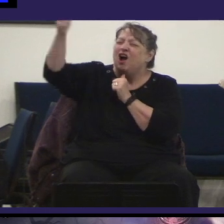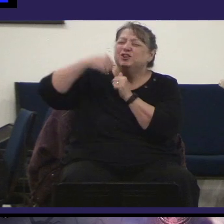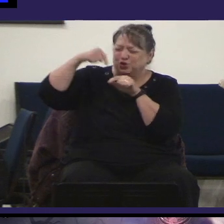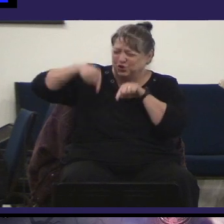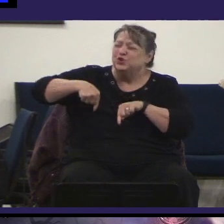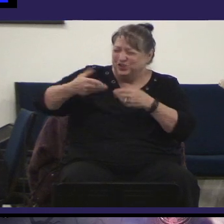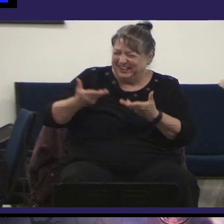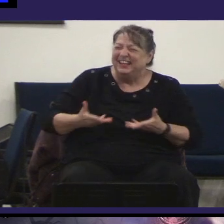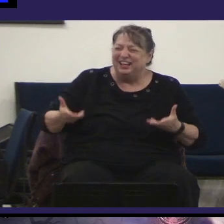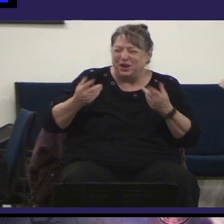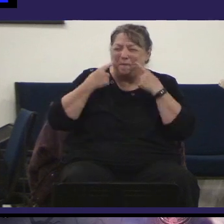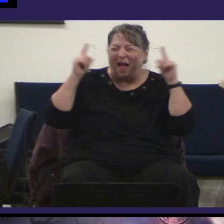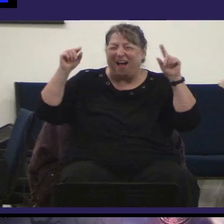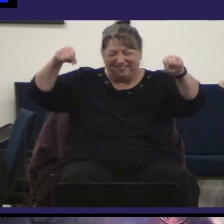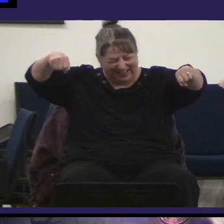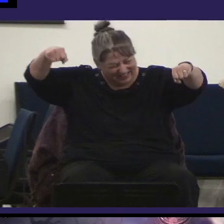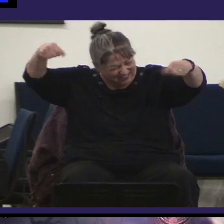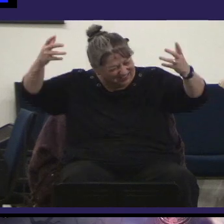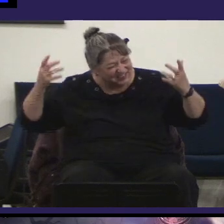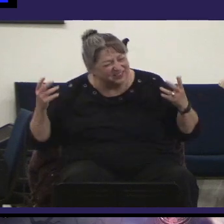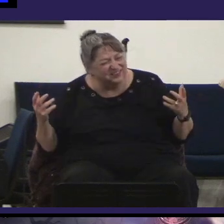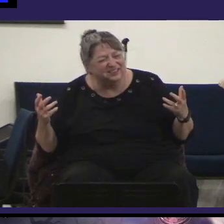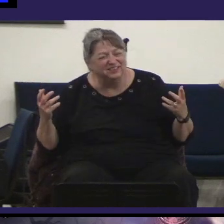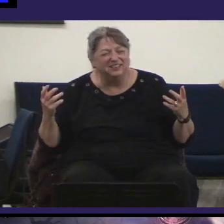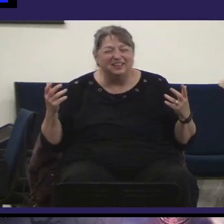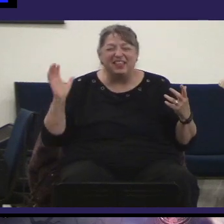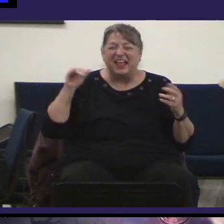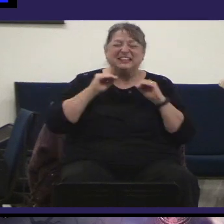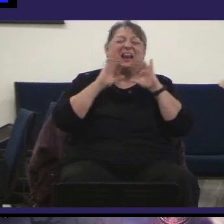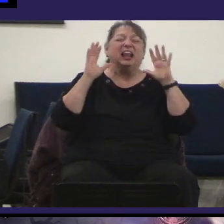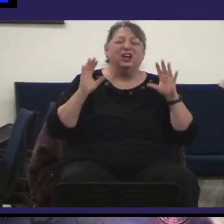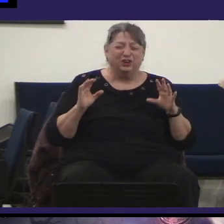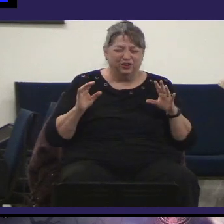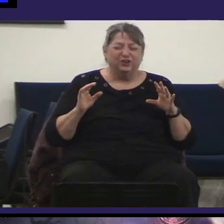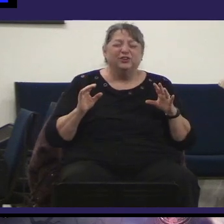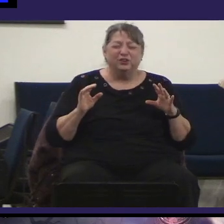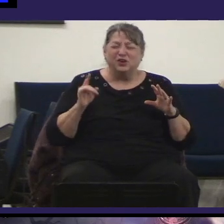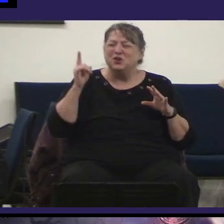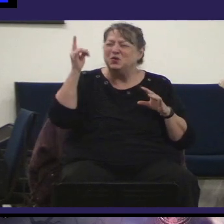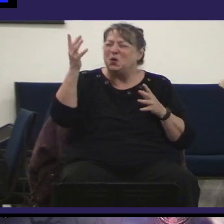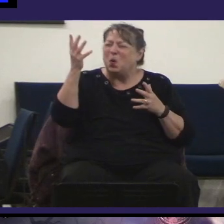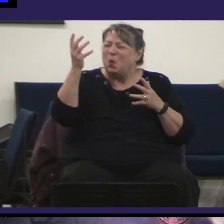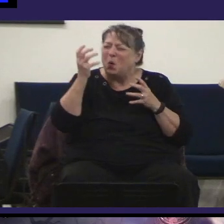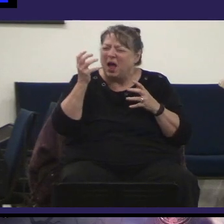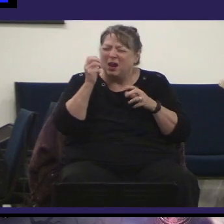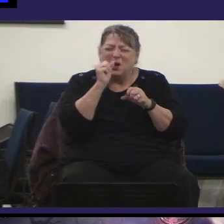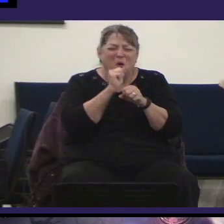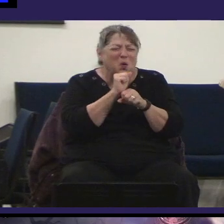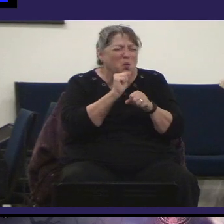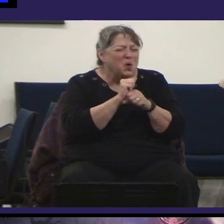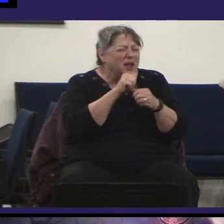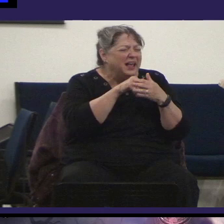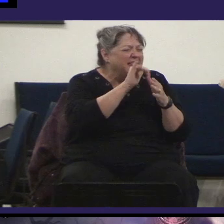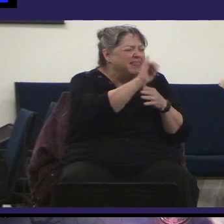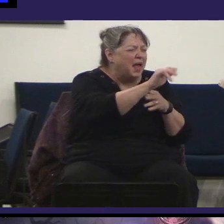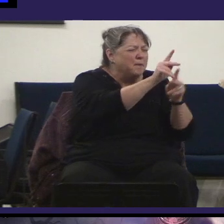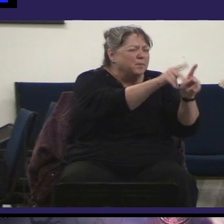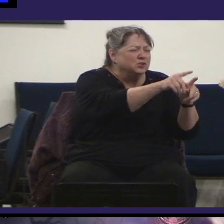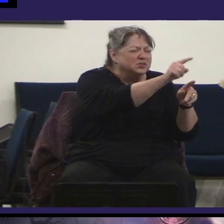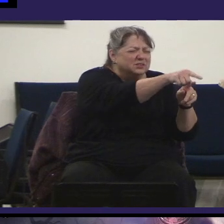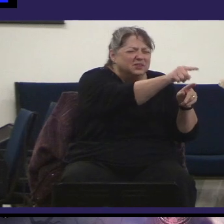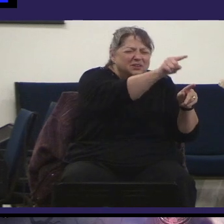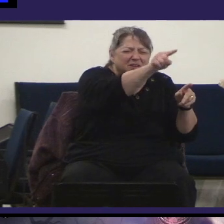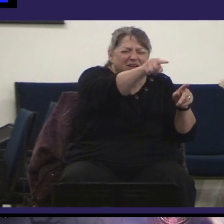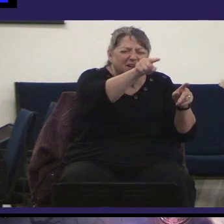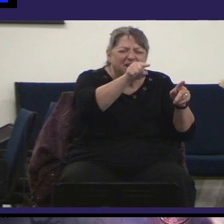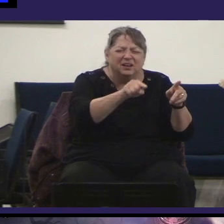that clear throughout this week. You made that clear. That you want to do something in his heart, our heart, Father. You made that clear. Father, I